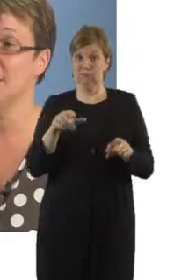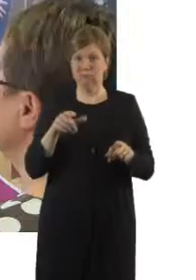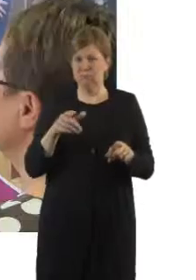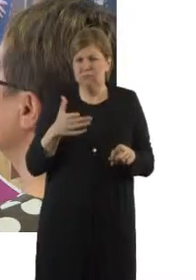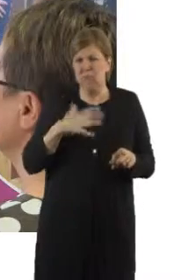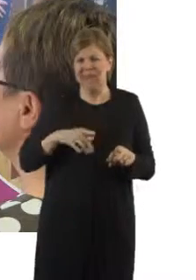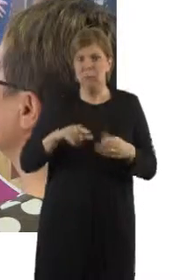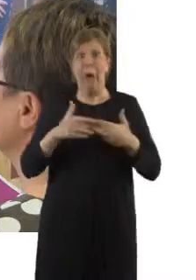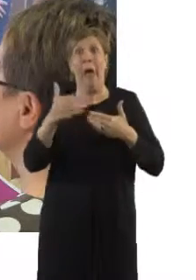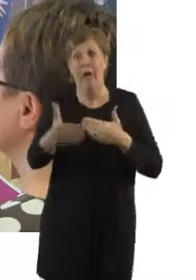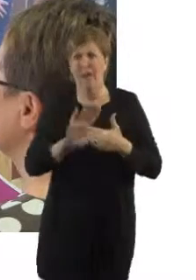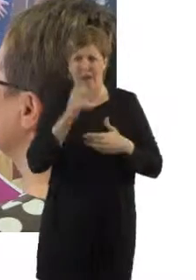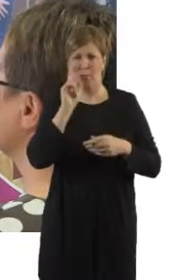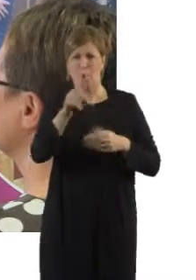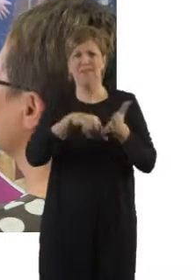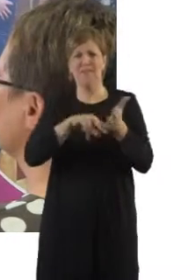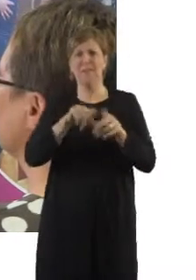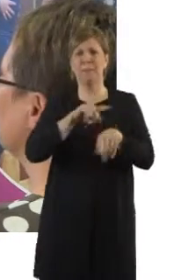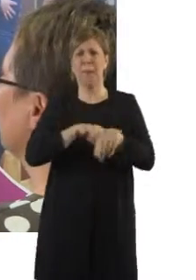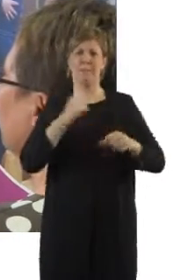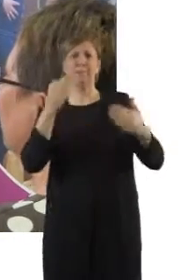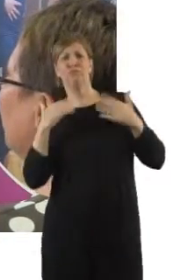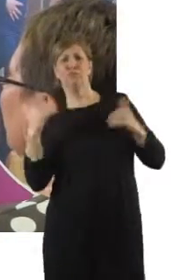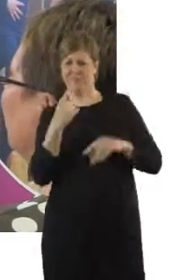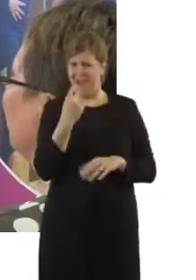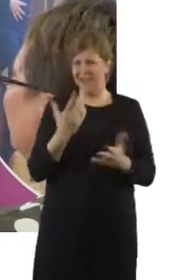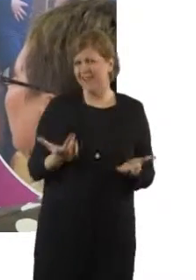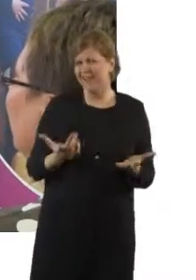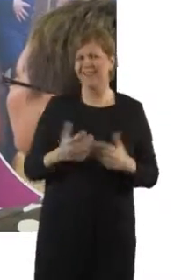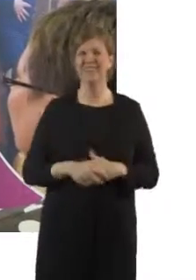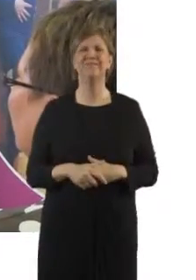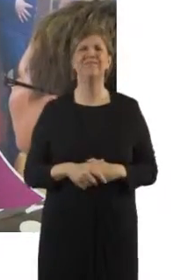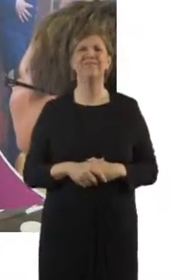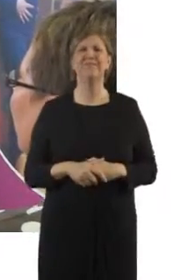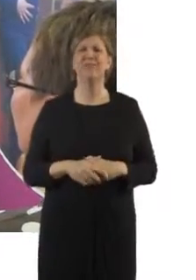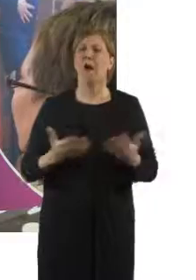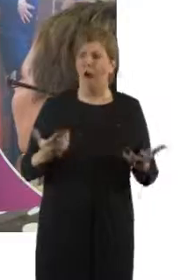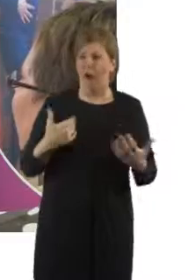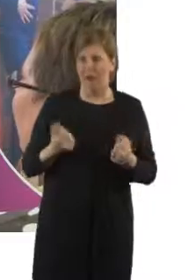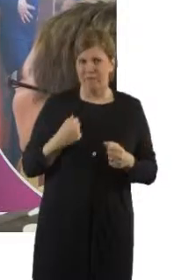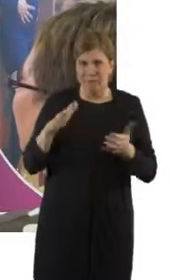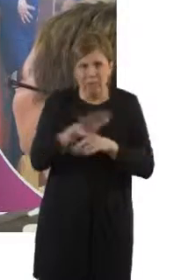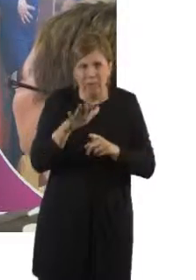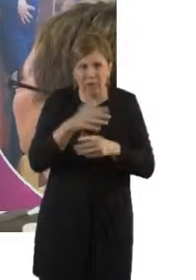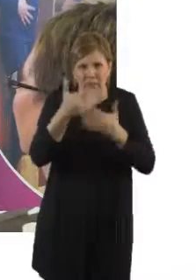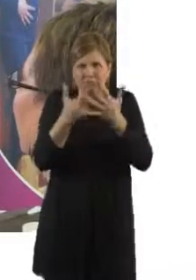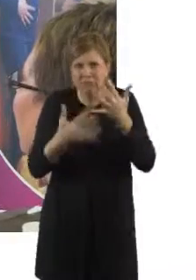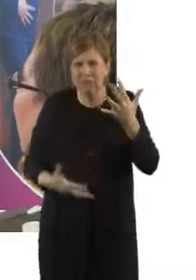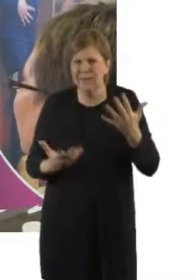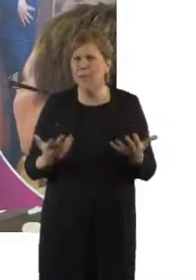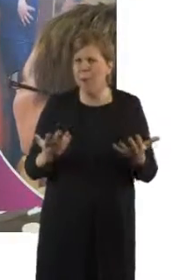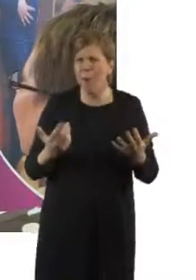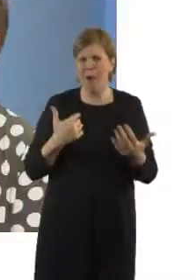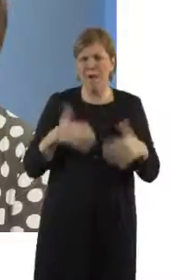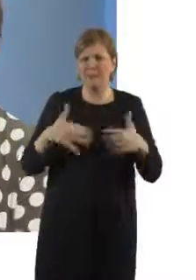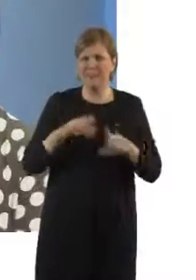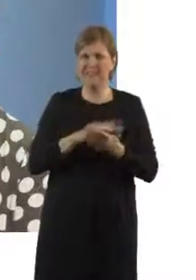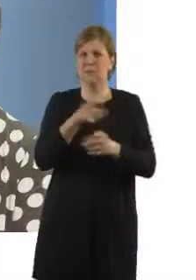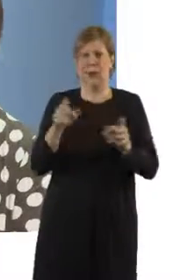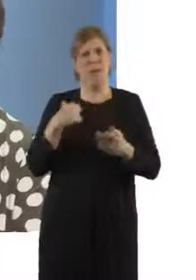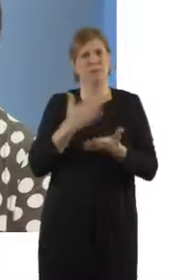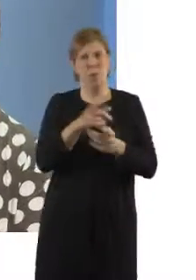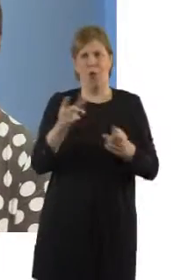TV. Sharon, we've covered lots of stuff in this programme and I'm sure everyone will find it very helpful. Is there anything that we haven't covered?